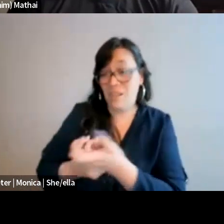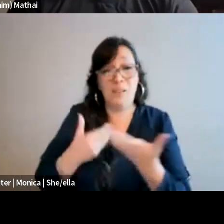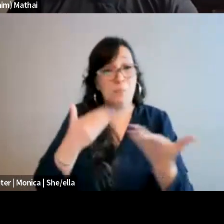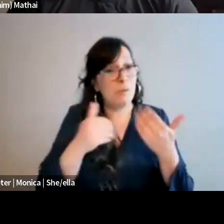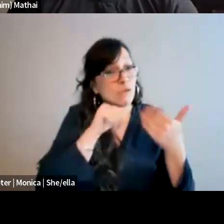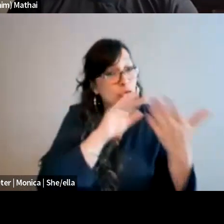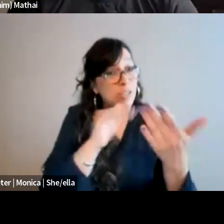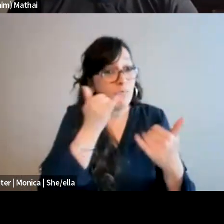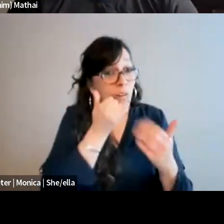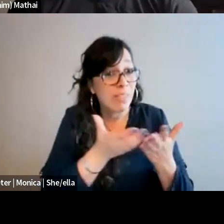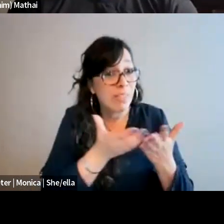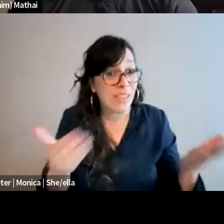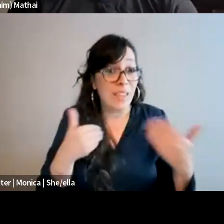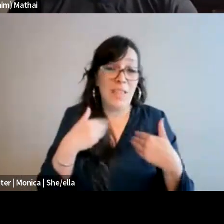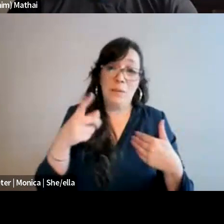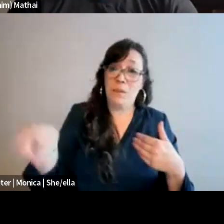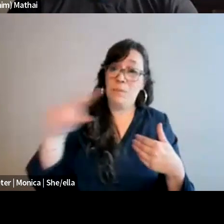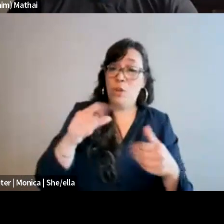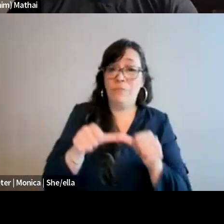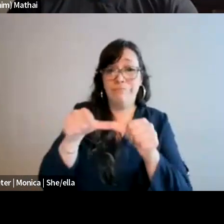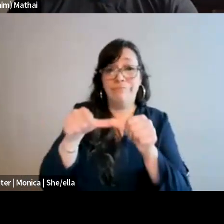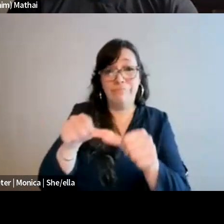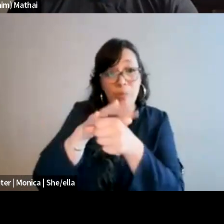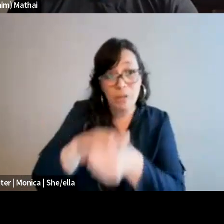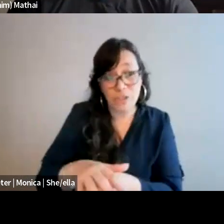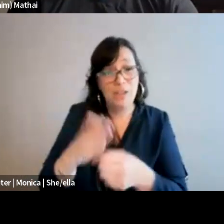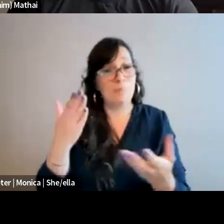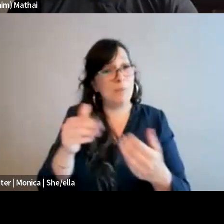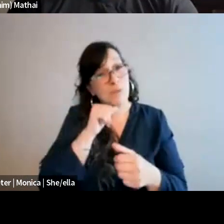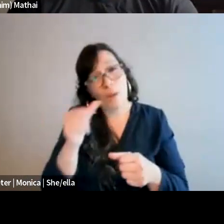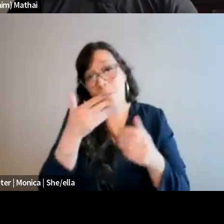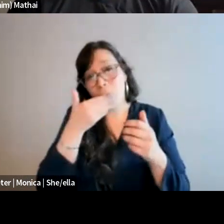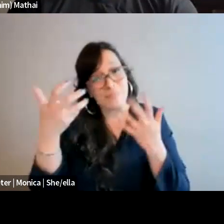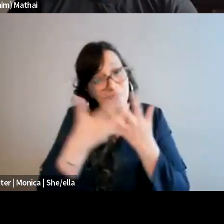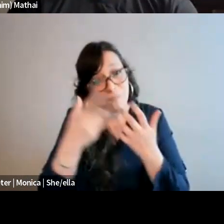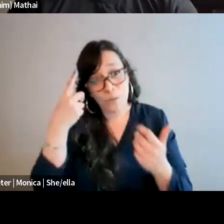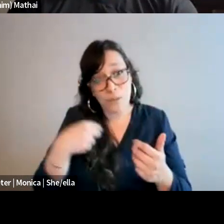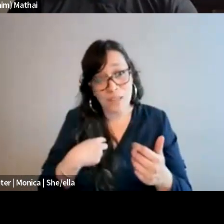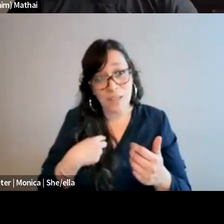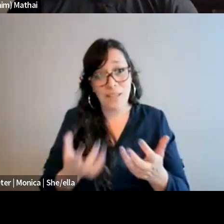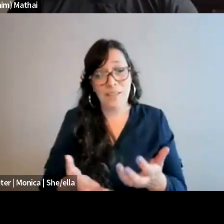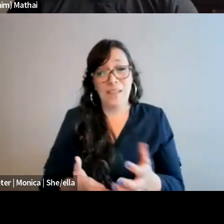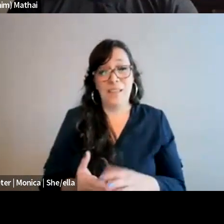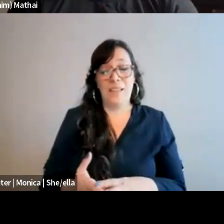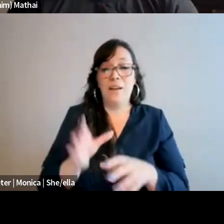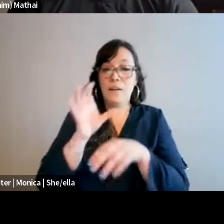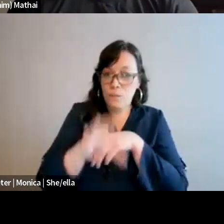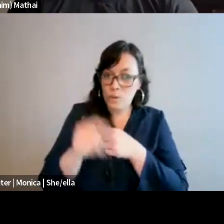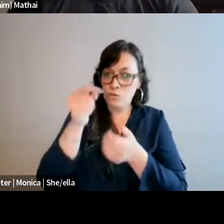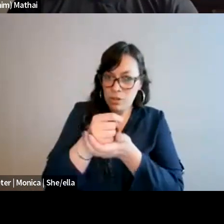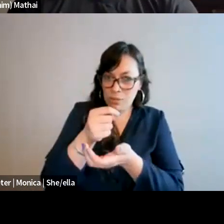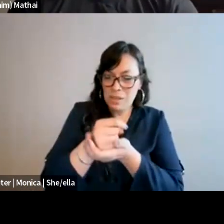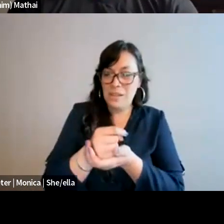wrong thing. Maybe you're enacting oppression. Maybe you're not the best fit for me. So forced treatment